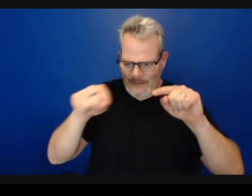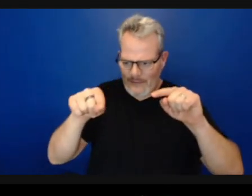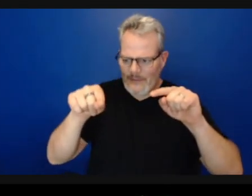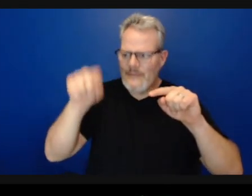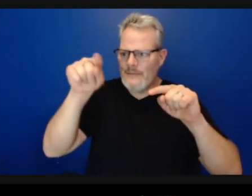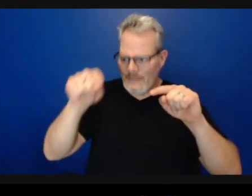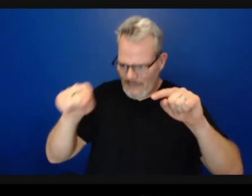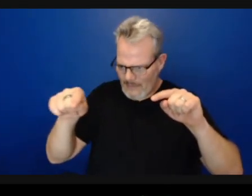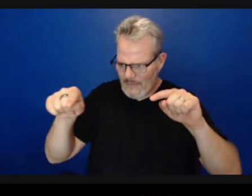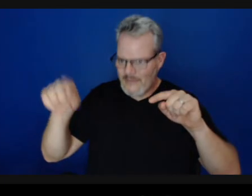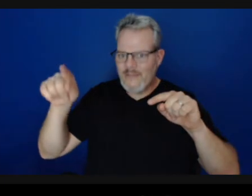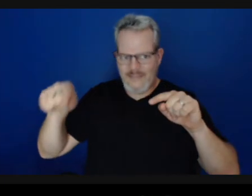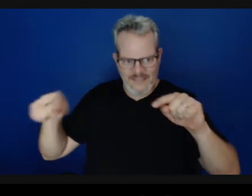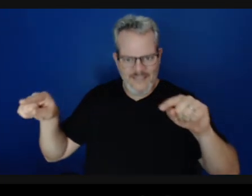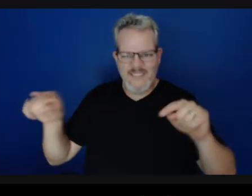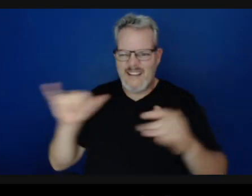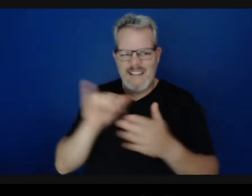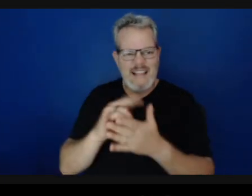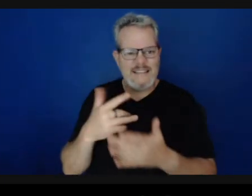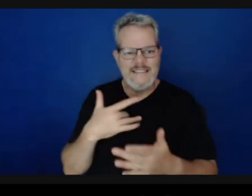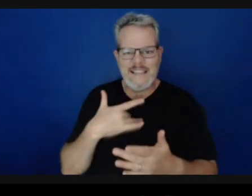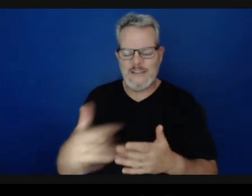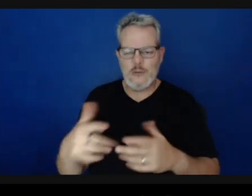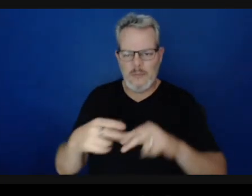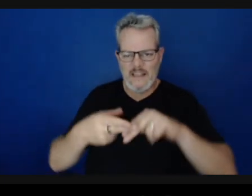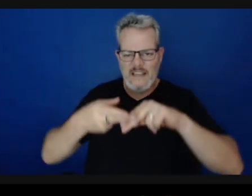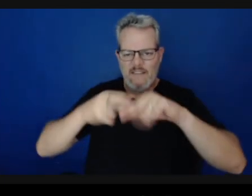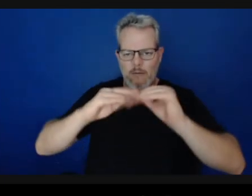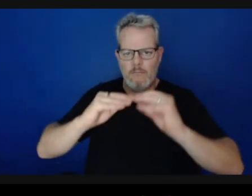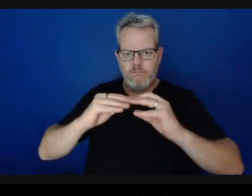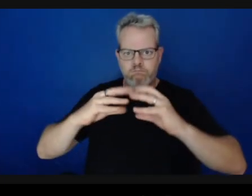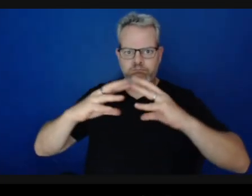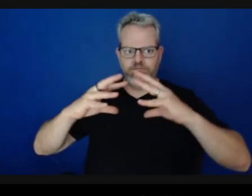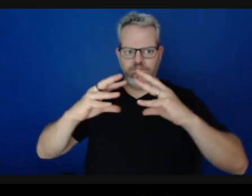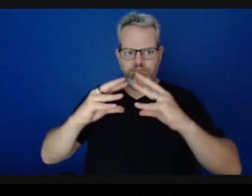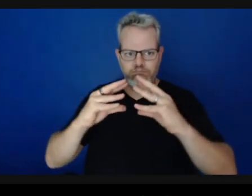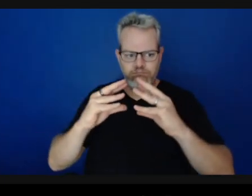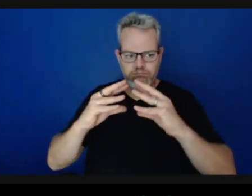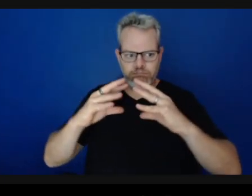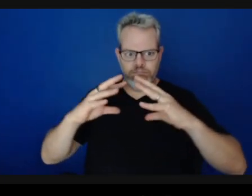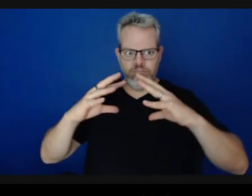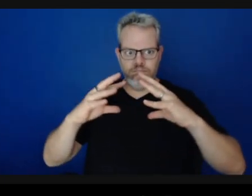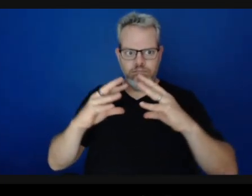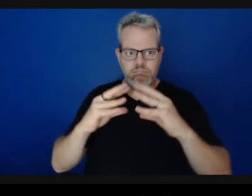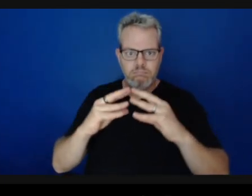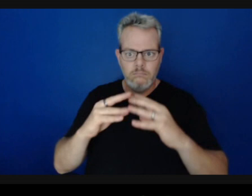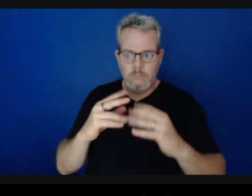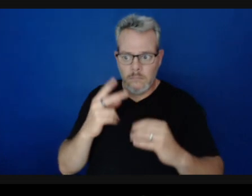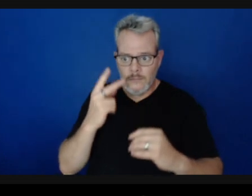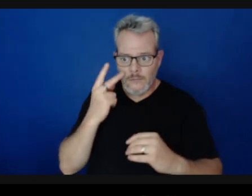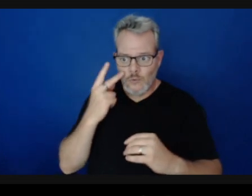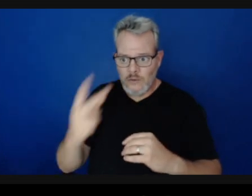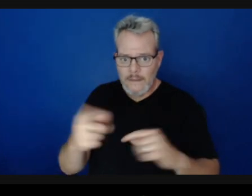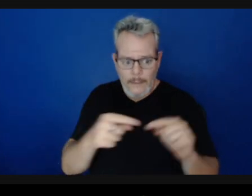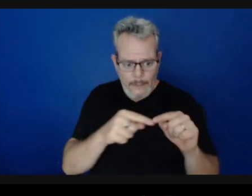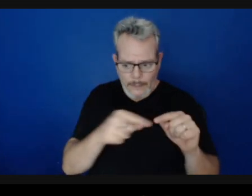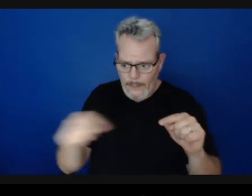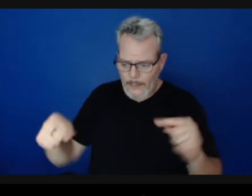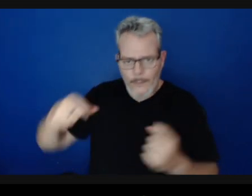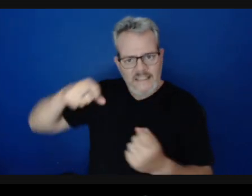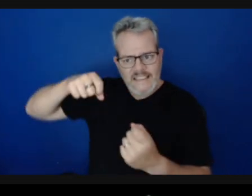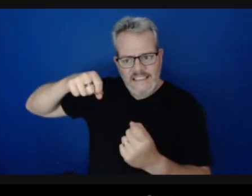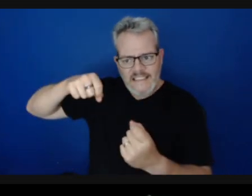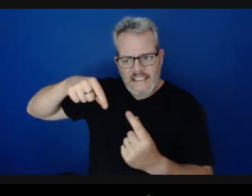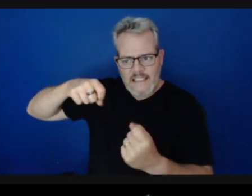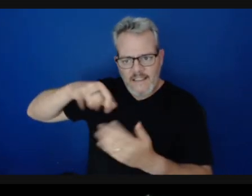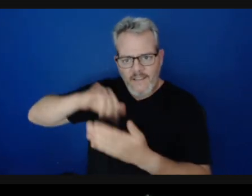overall gentle inflation. Looking at the signal that measures the South Caldera area, it's the green of the Sand